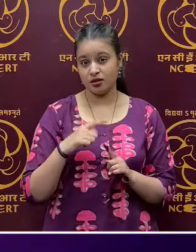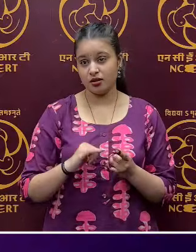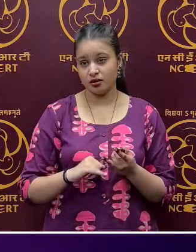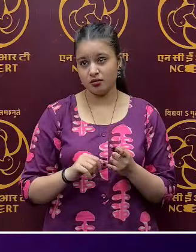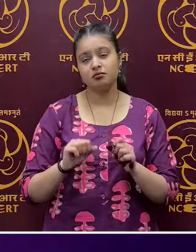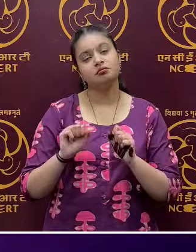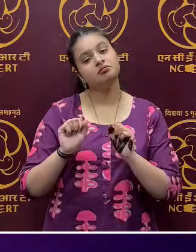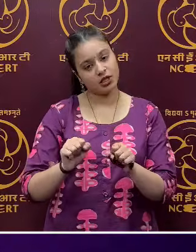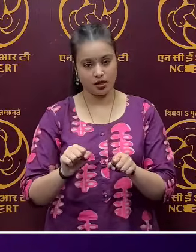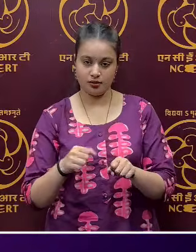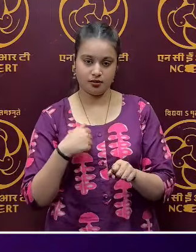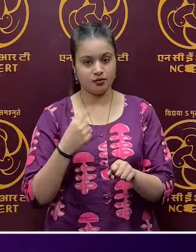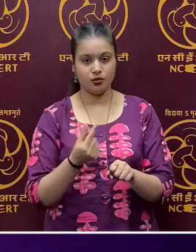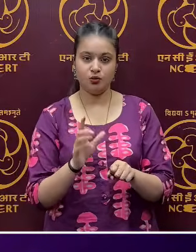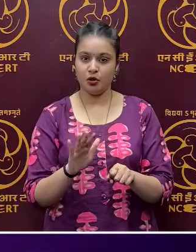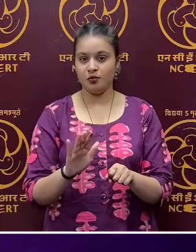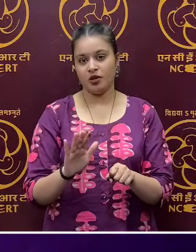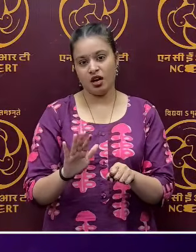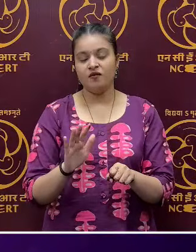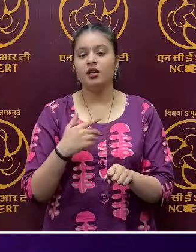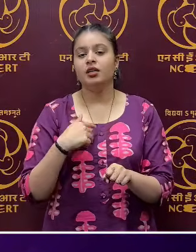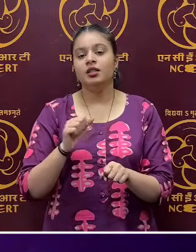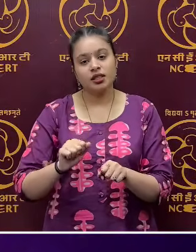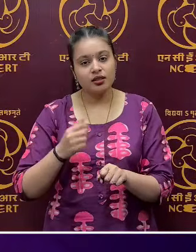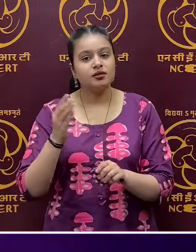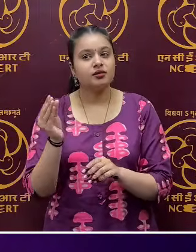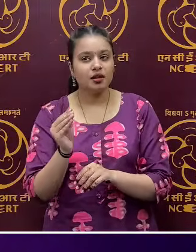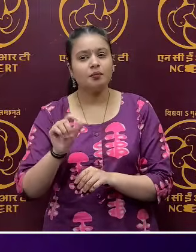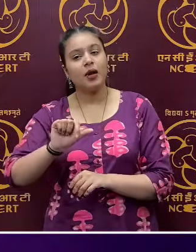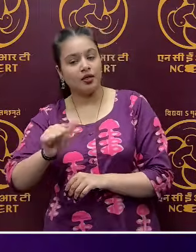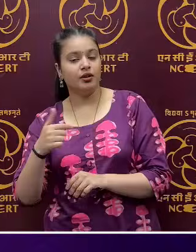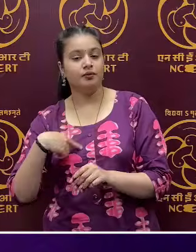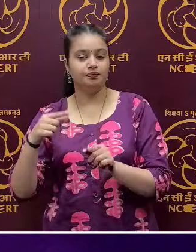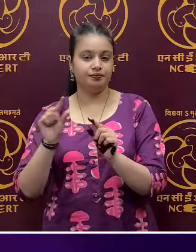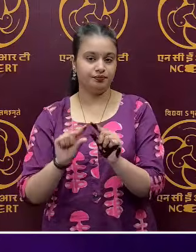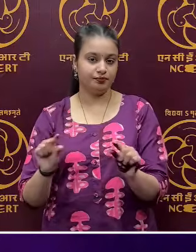Yes, in this case, let us take some other case.